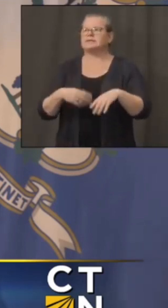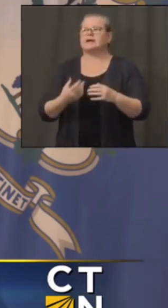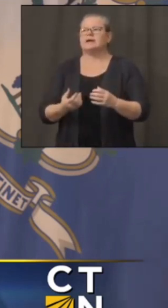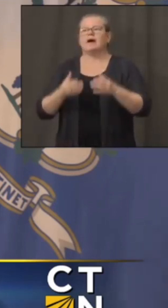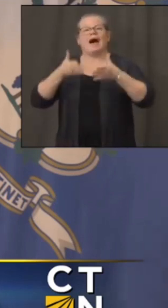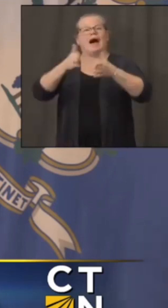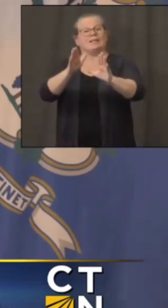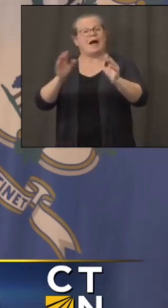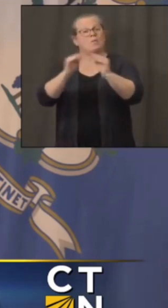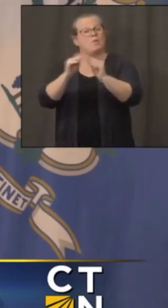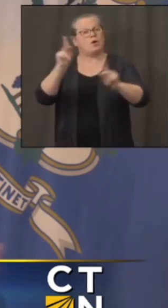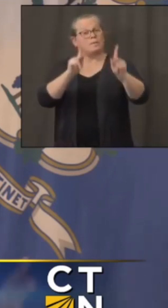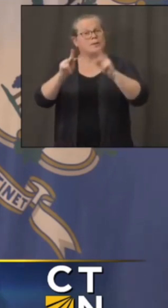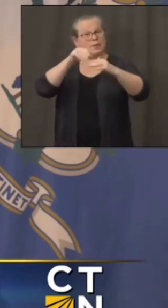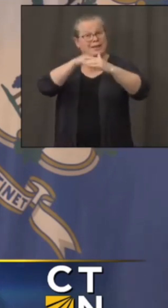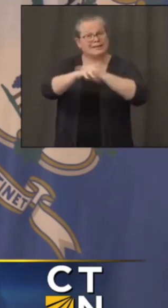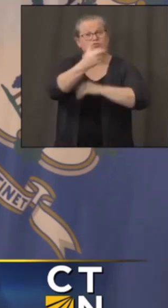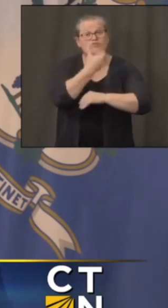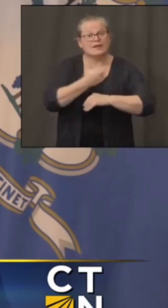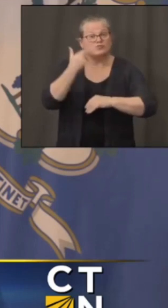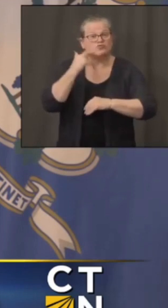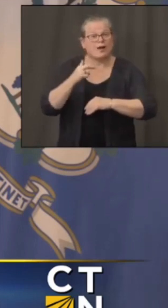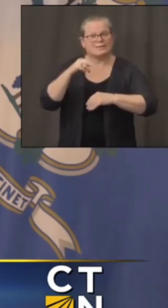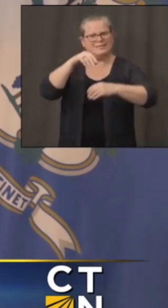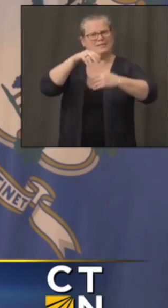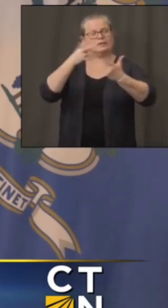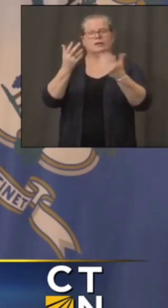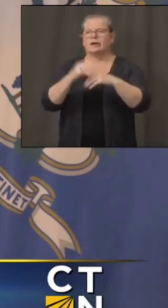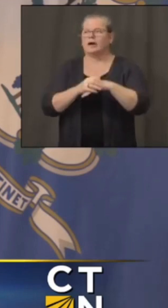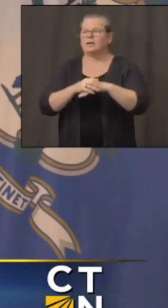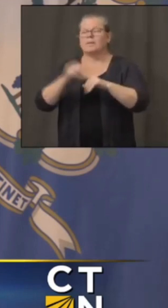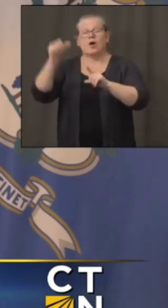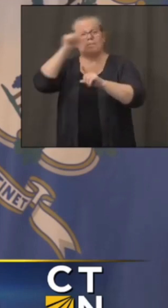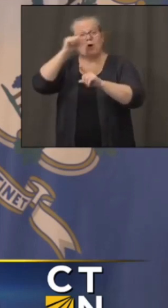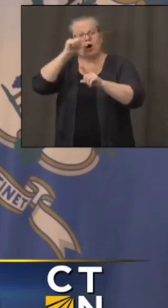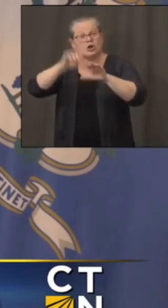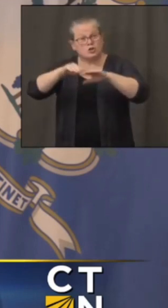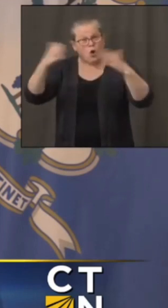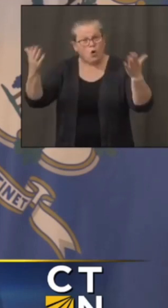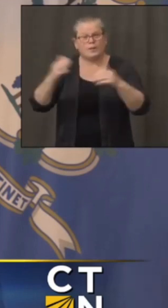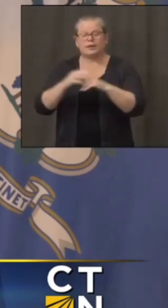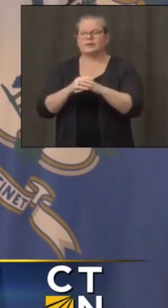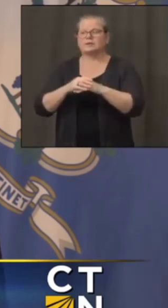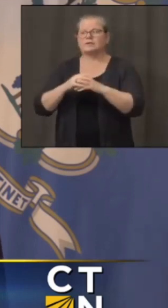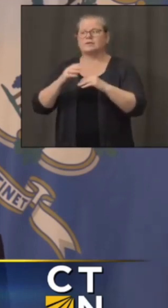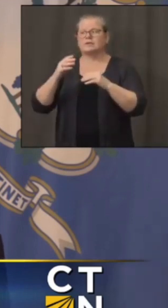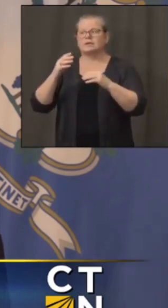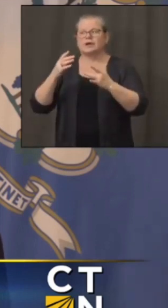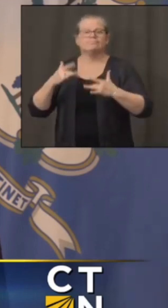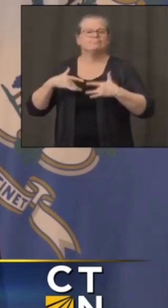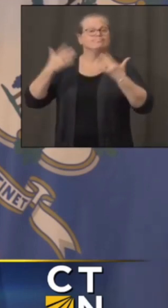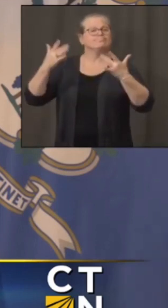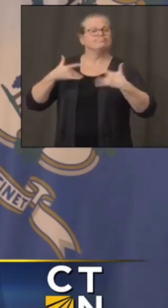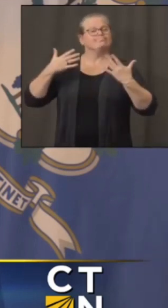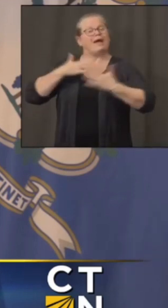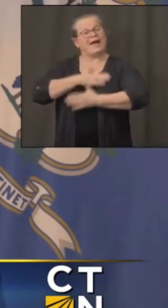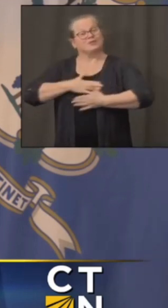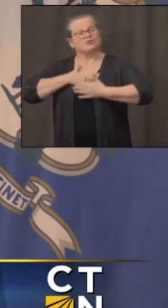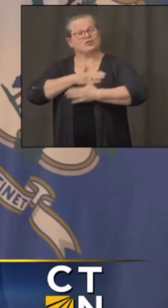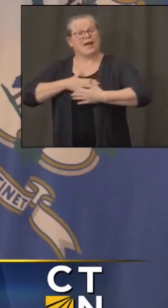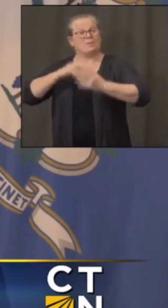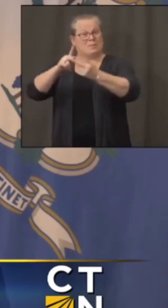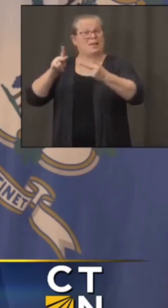about opening bars again, big indoor entertainment venues, and even though our metrics are still very